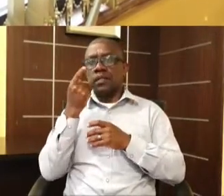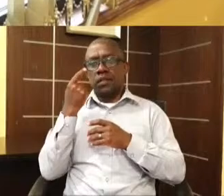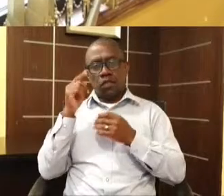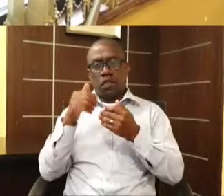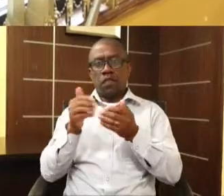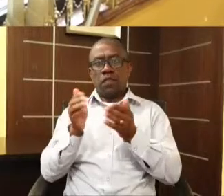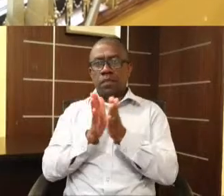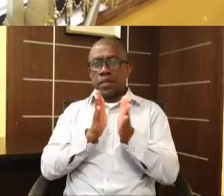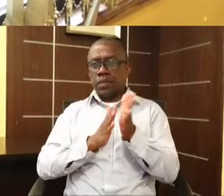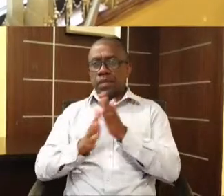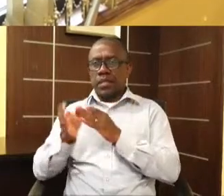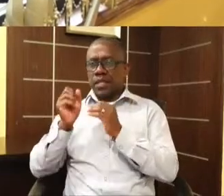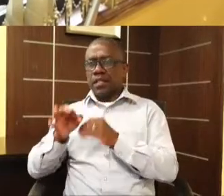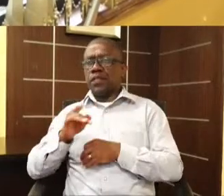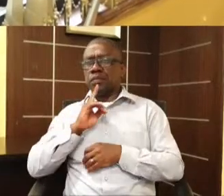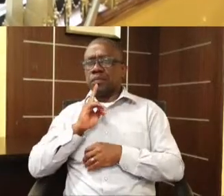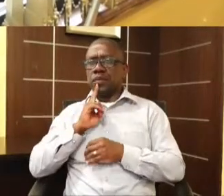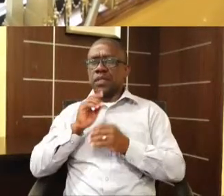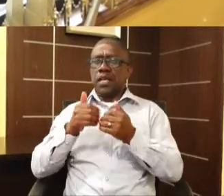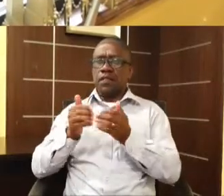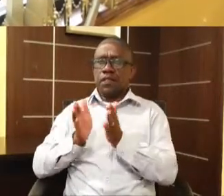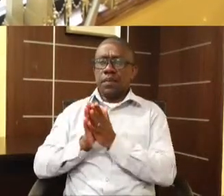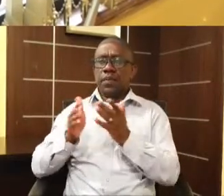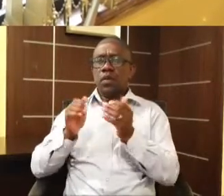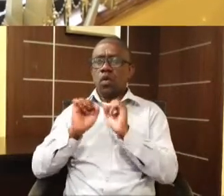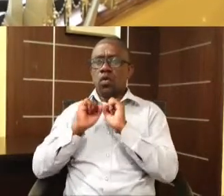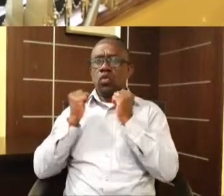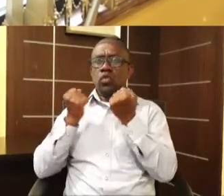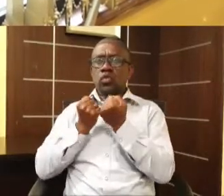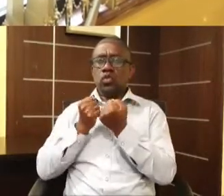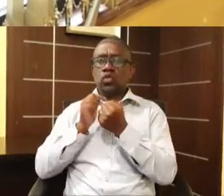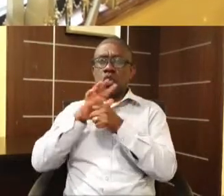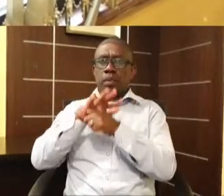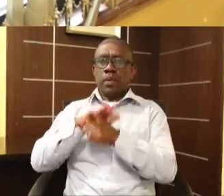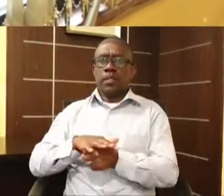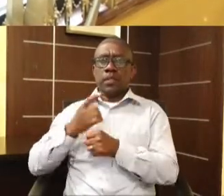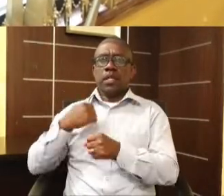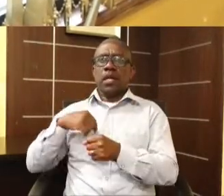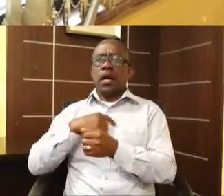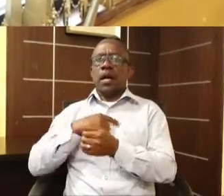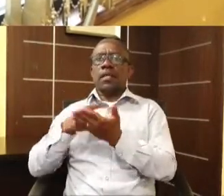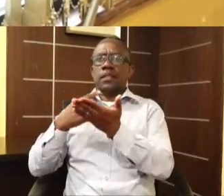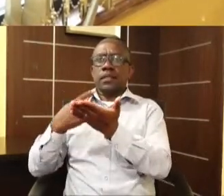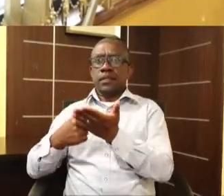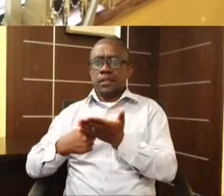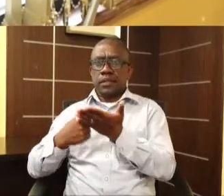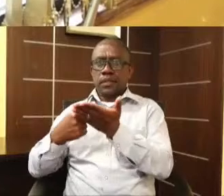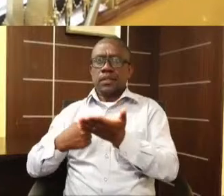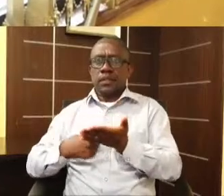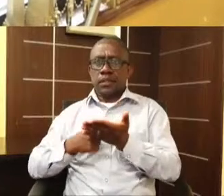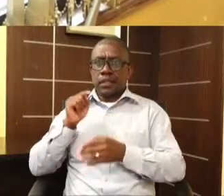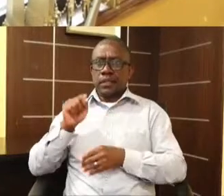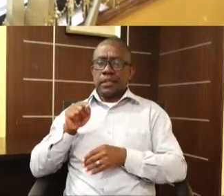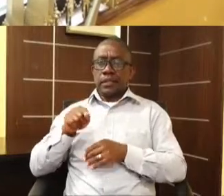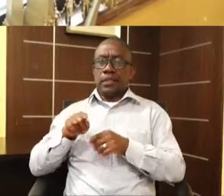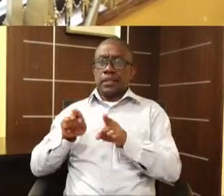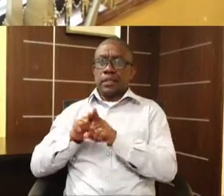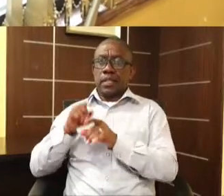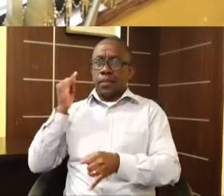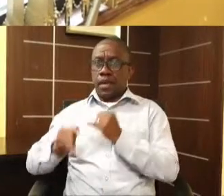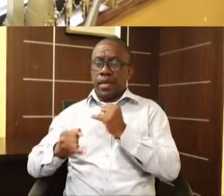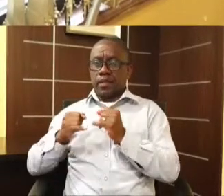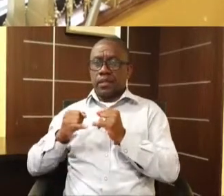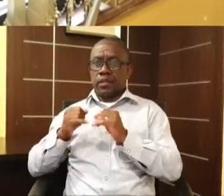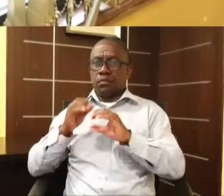you say family or social pressure, we'll take you through that conversation also. And then at the end of that conversation, we ask